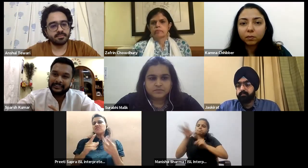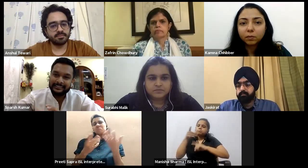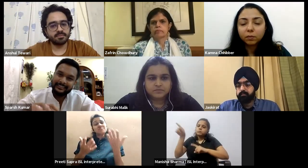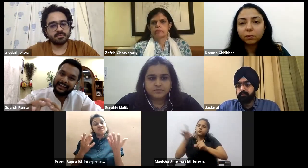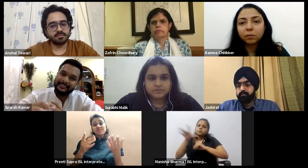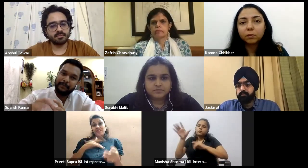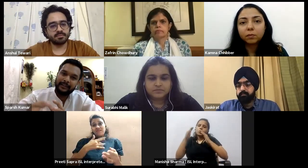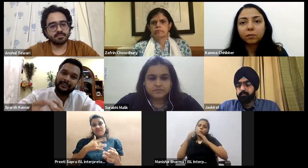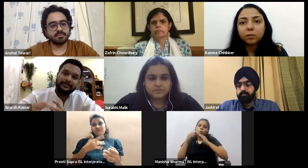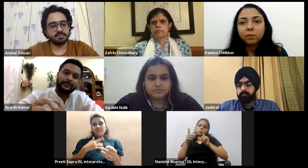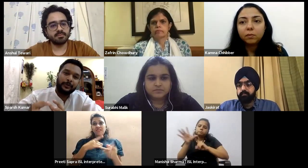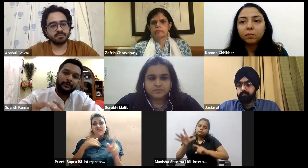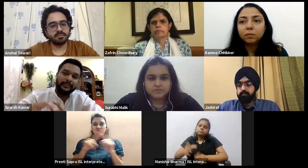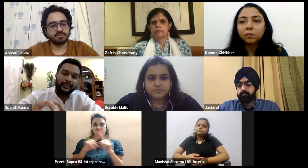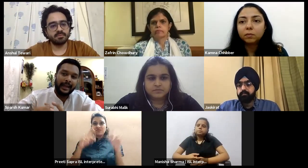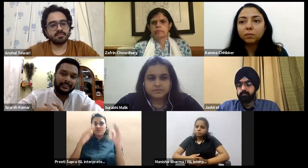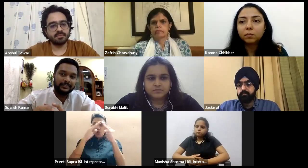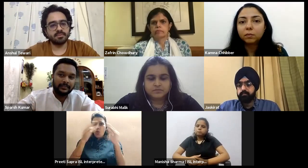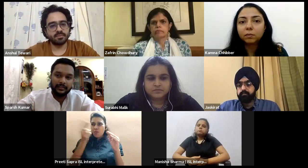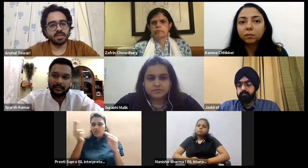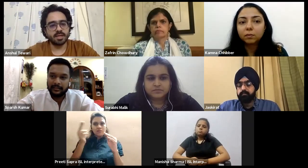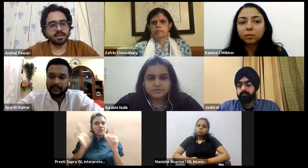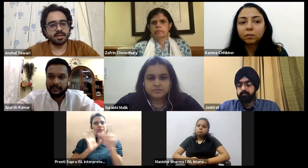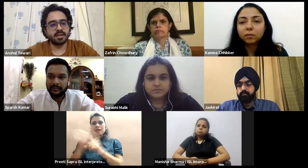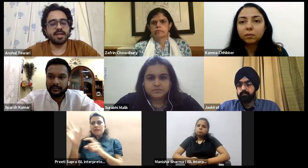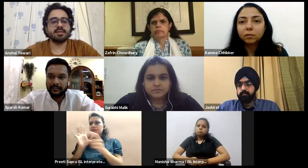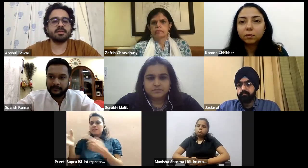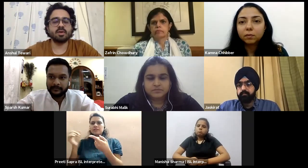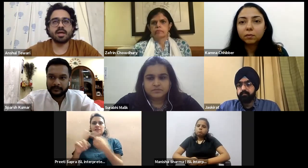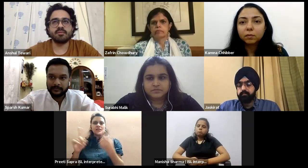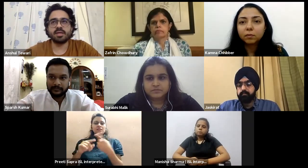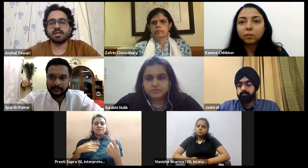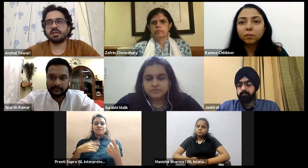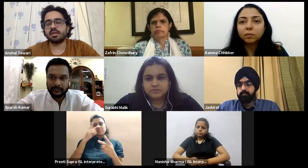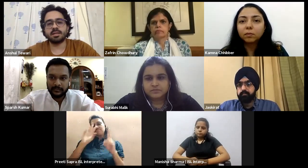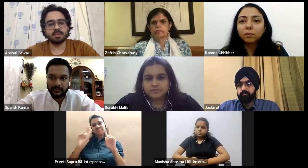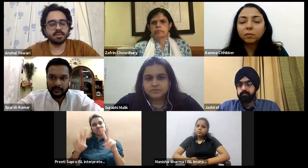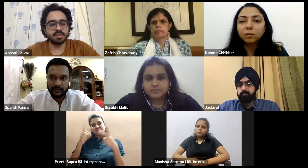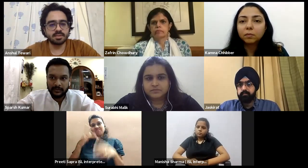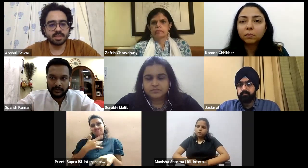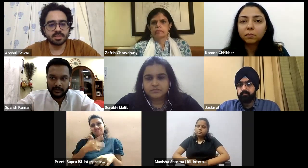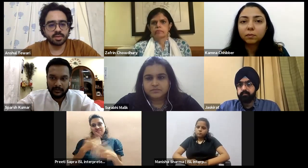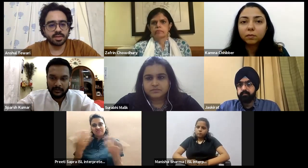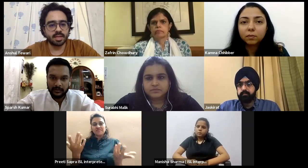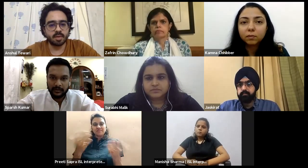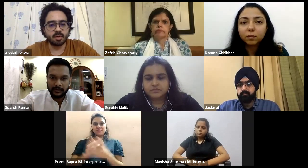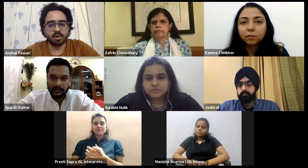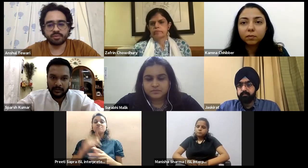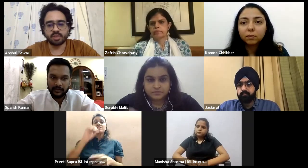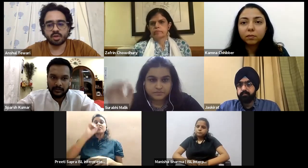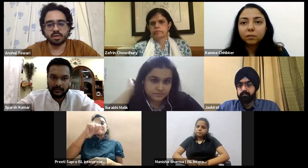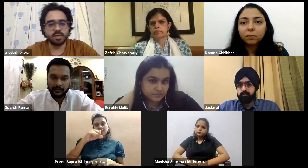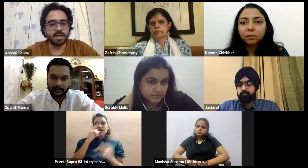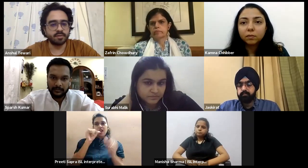all of us expected this was going to be the reaction. Yeah. I think, I very clearly remember this one story that came out of